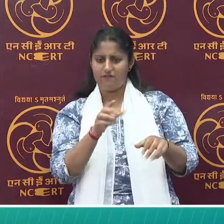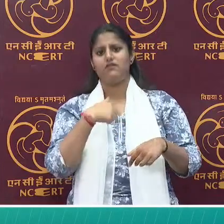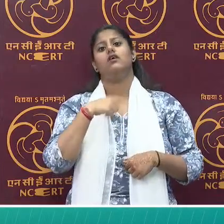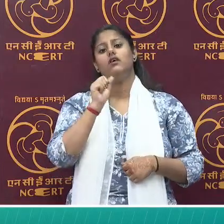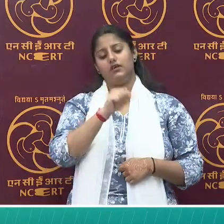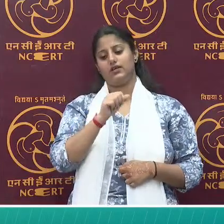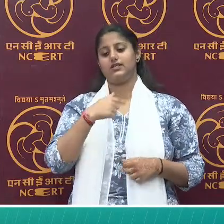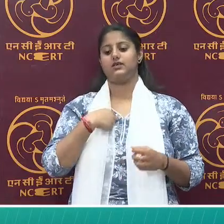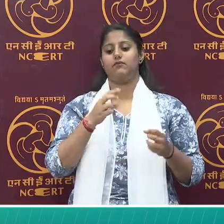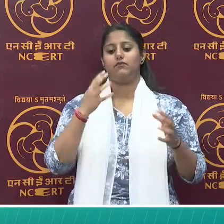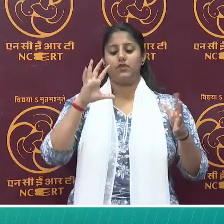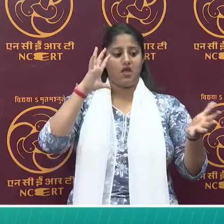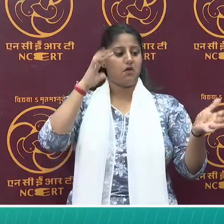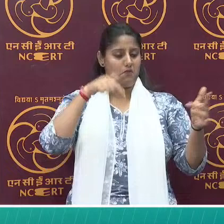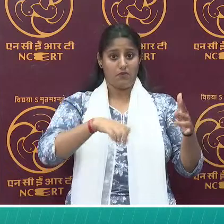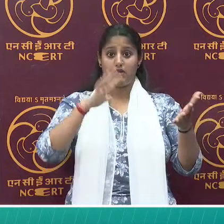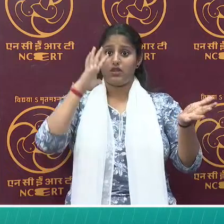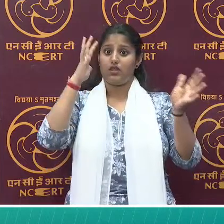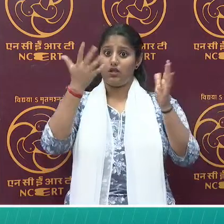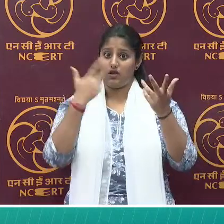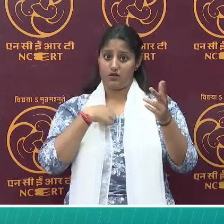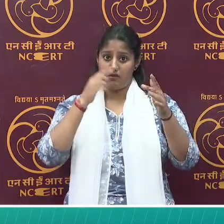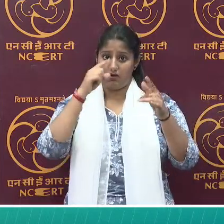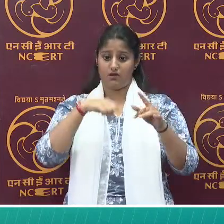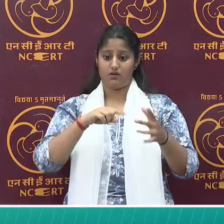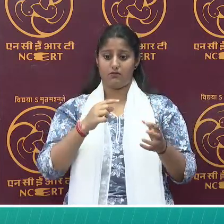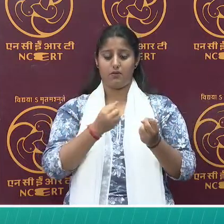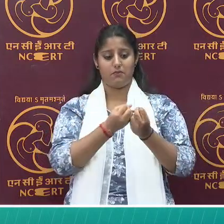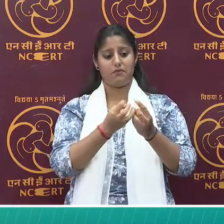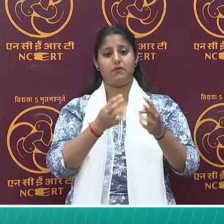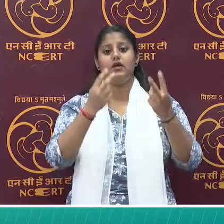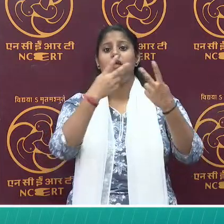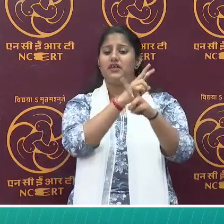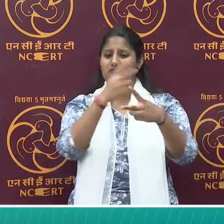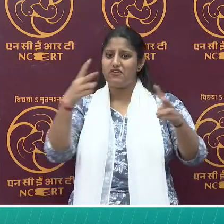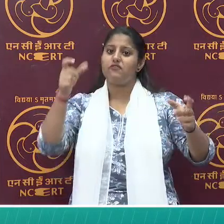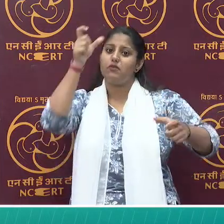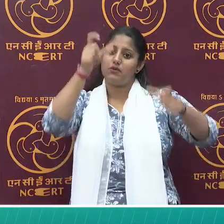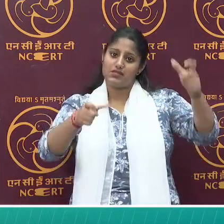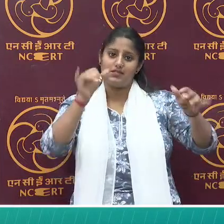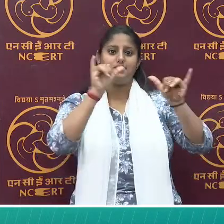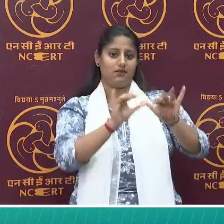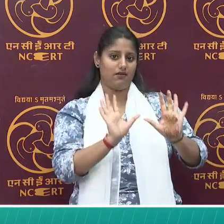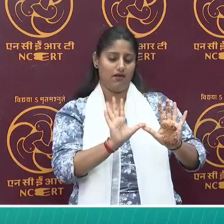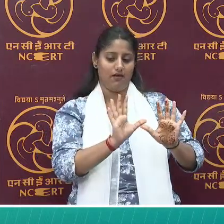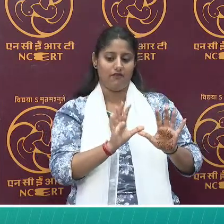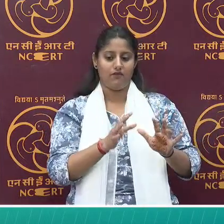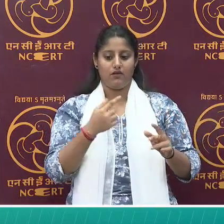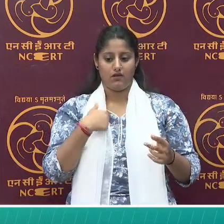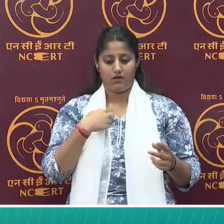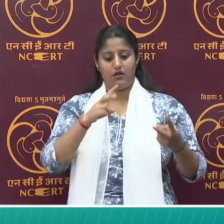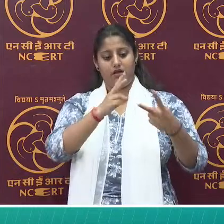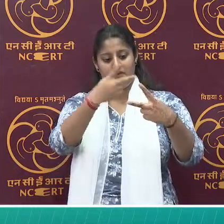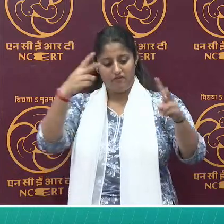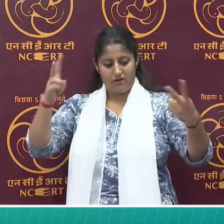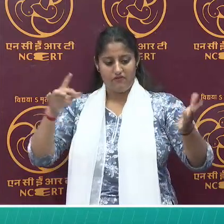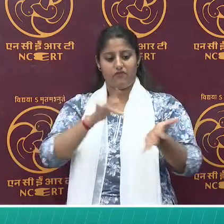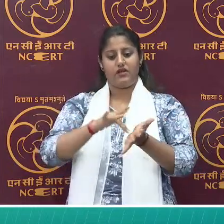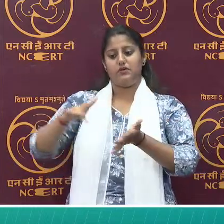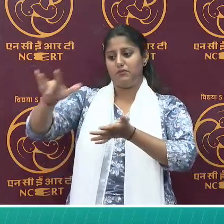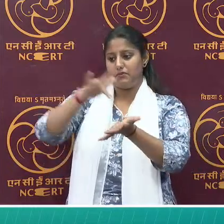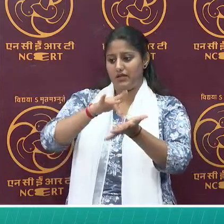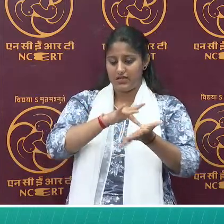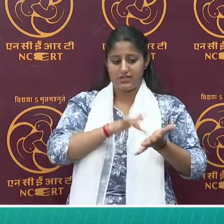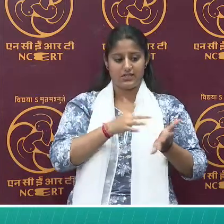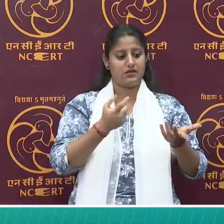our country, we are rich in diversity. So even when we go from different areas, different